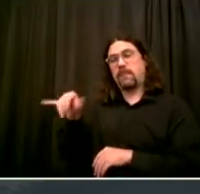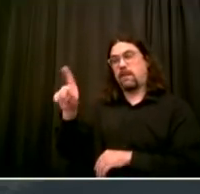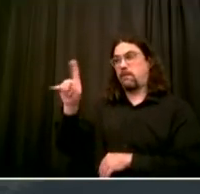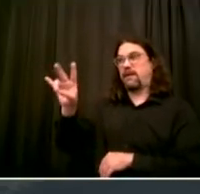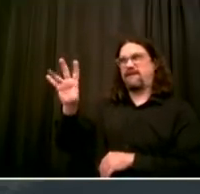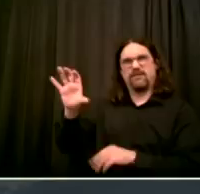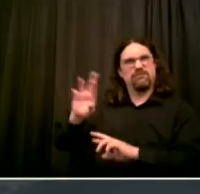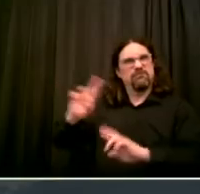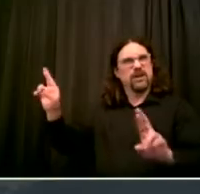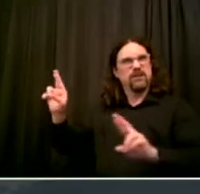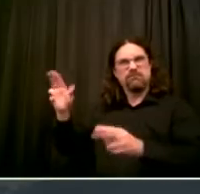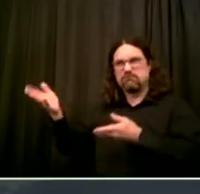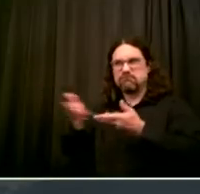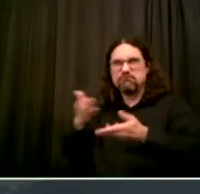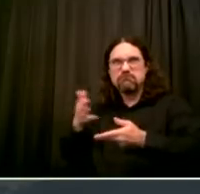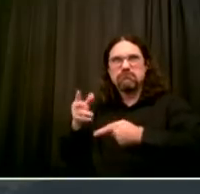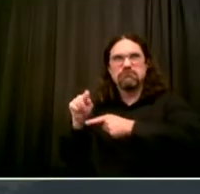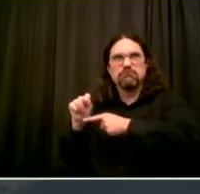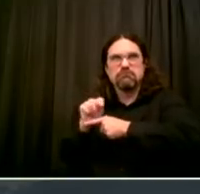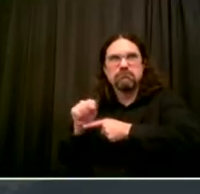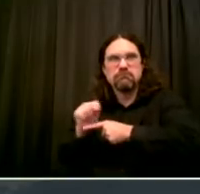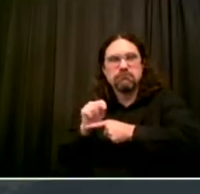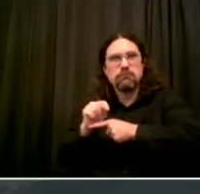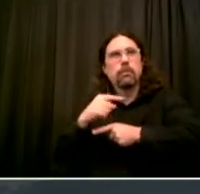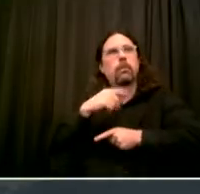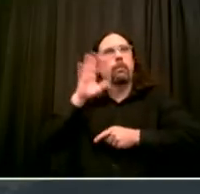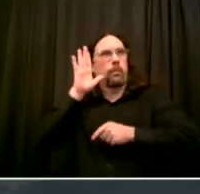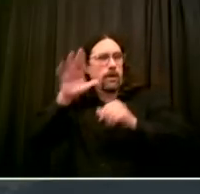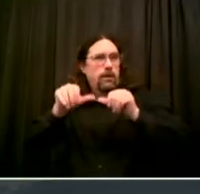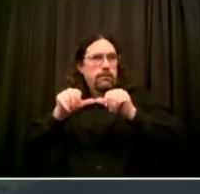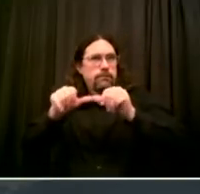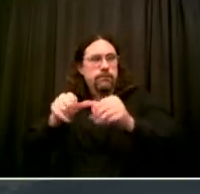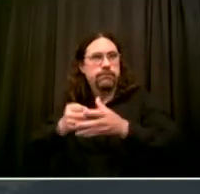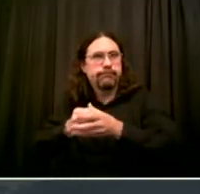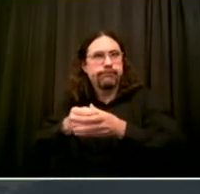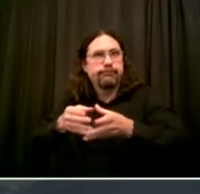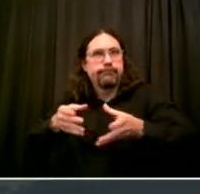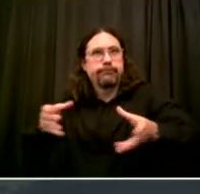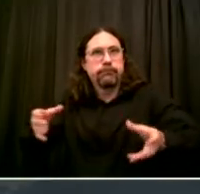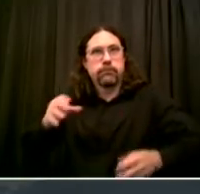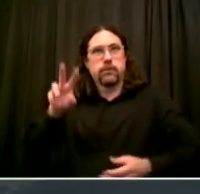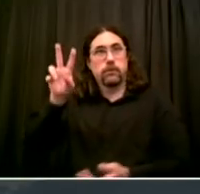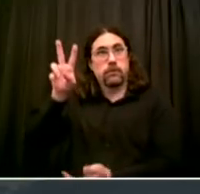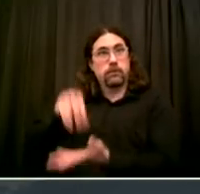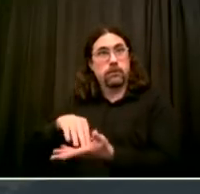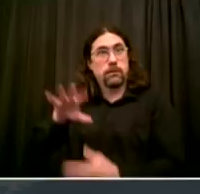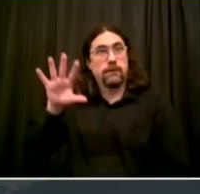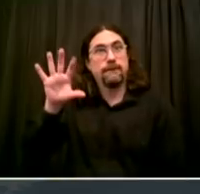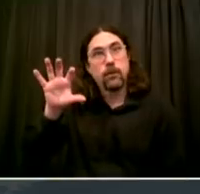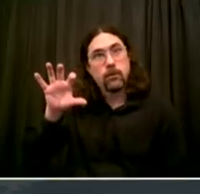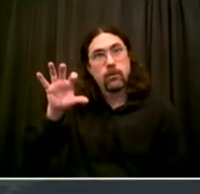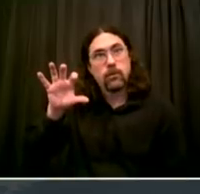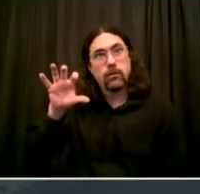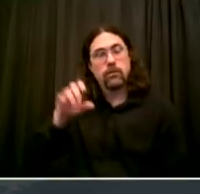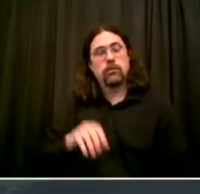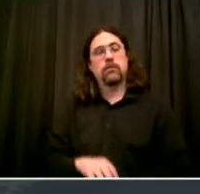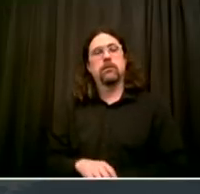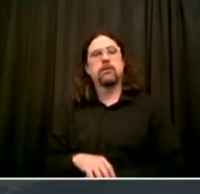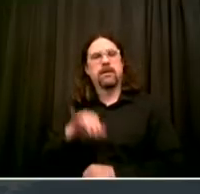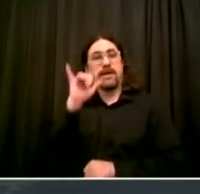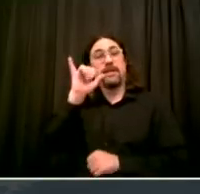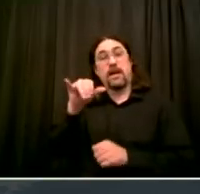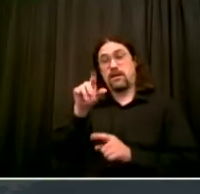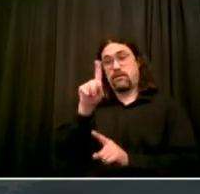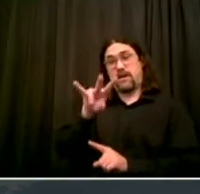are ready to go to as many as 5,000 to 10,000 if that's what will help us beat back this disease. So those pieces